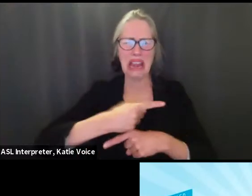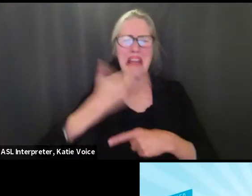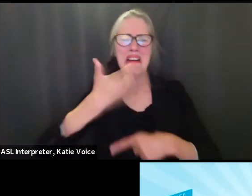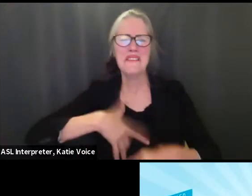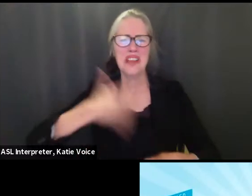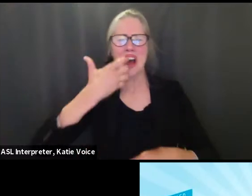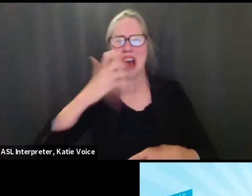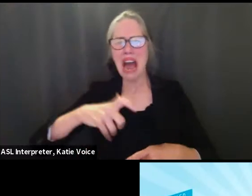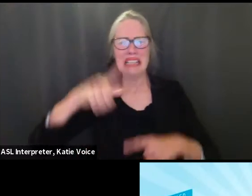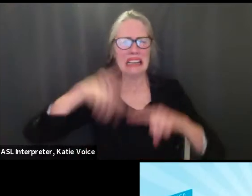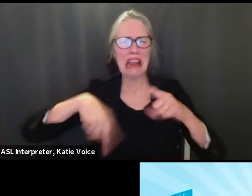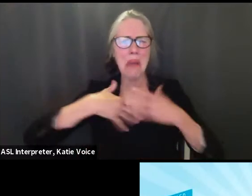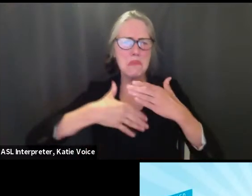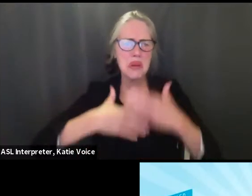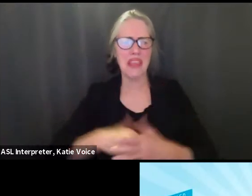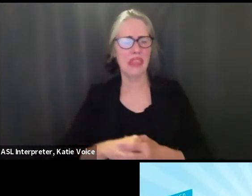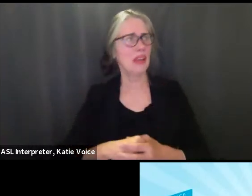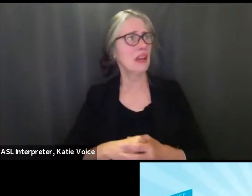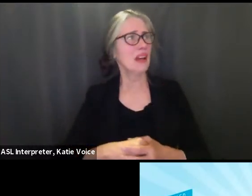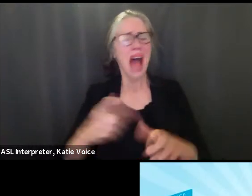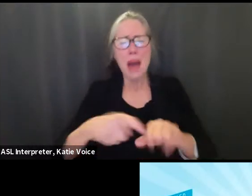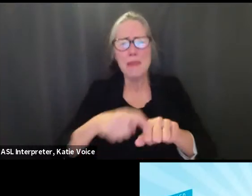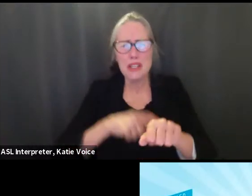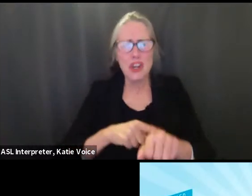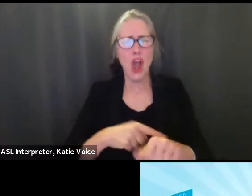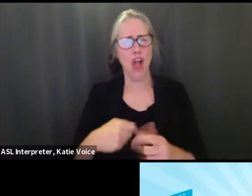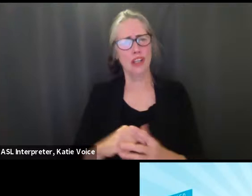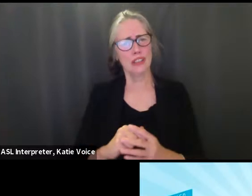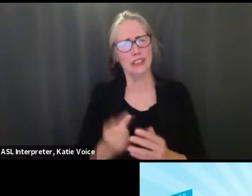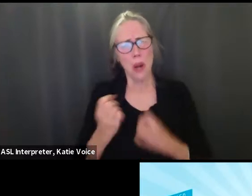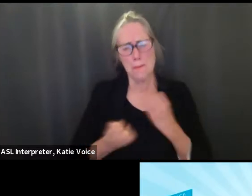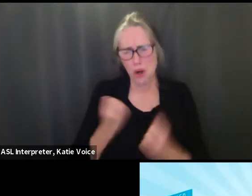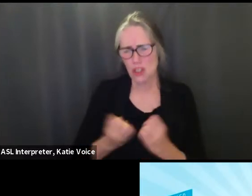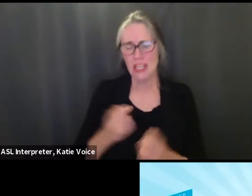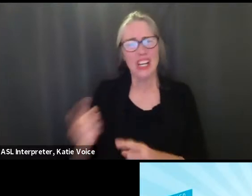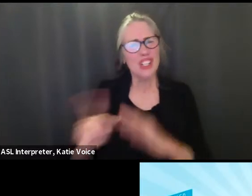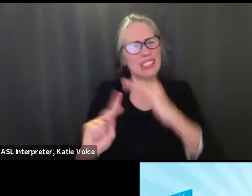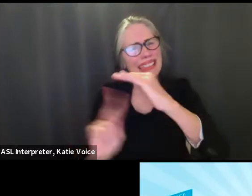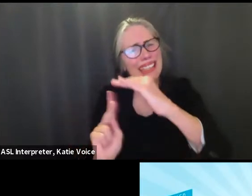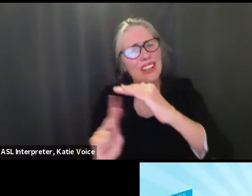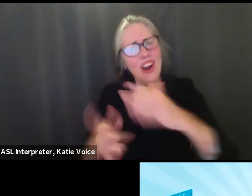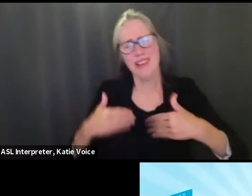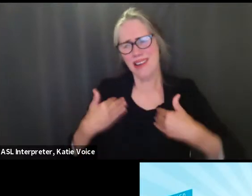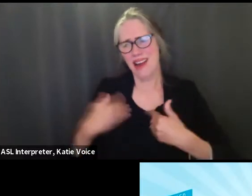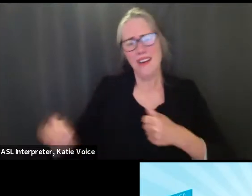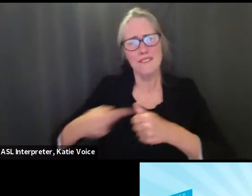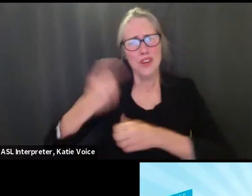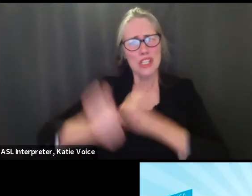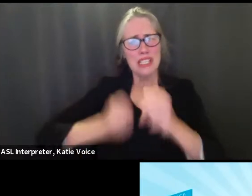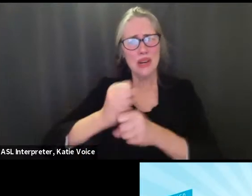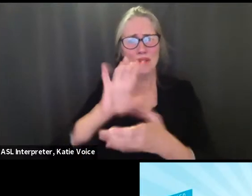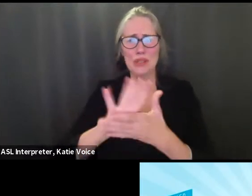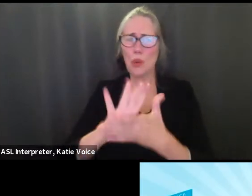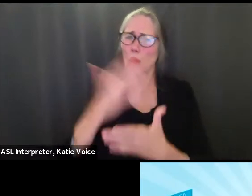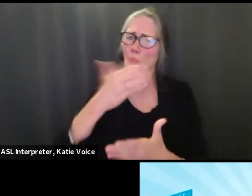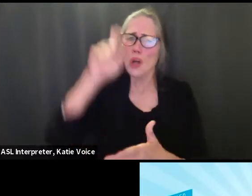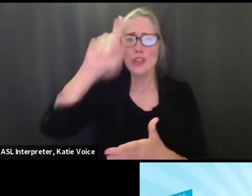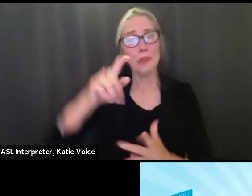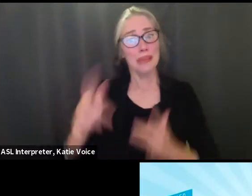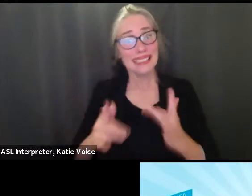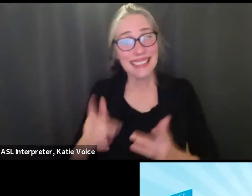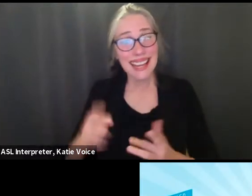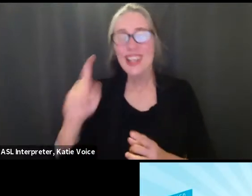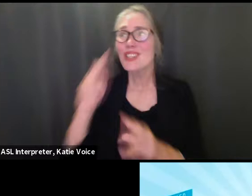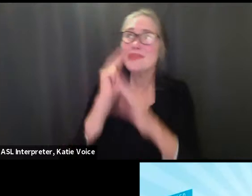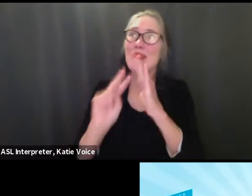and I can't breathe. How much longer, Mom? She's in kindergarten. This is her first year of school. She should be excited. She should be